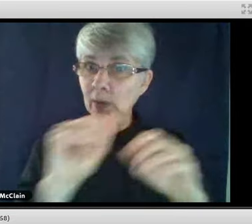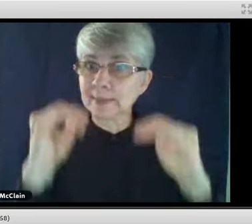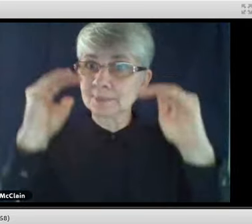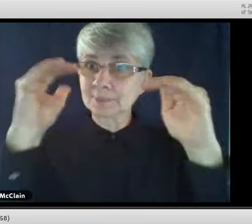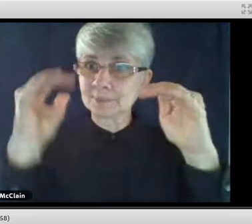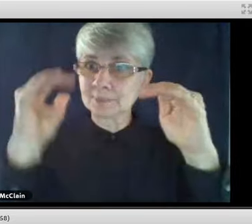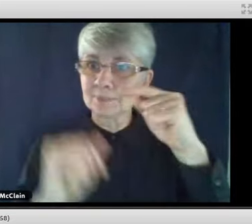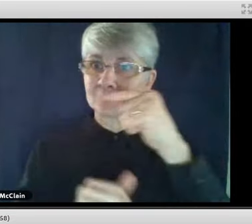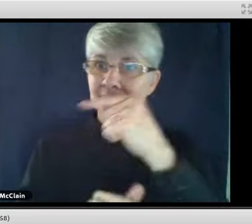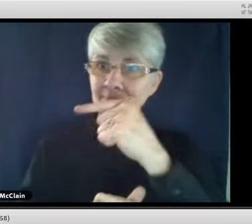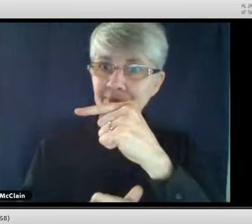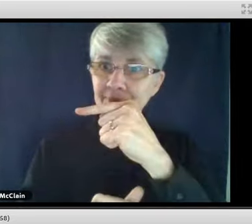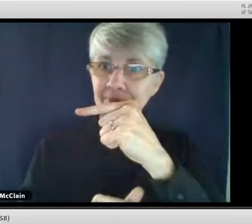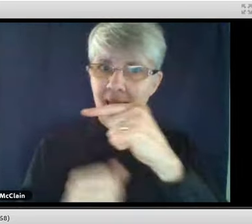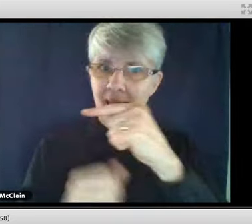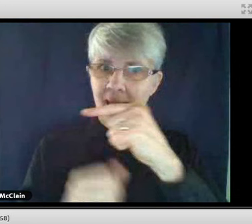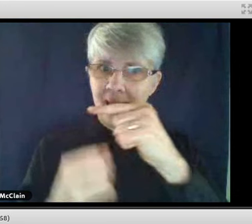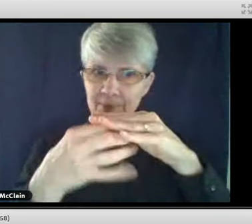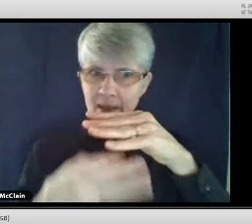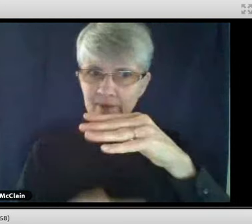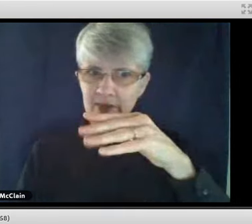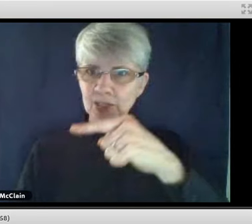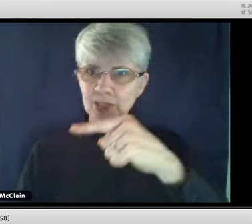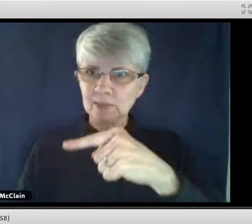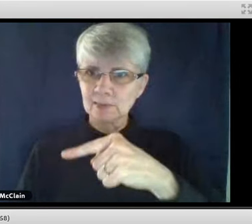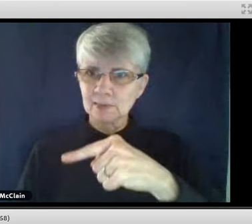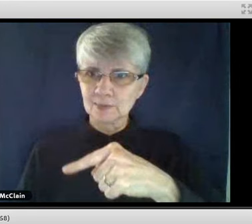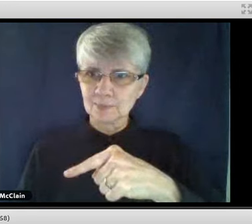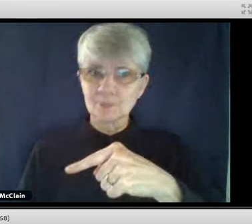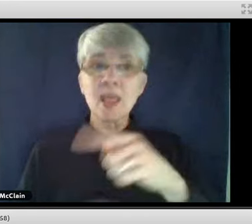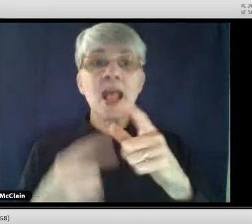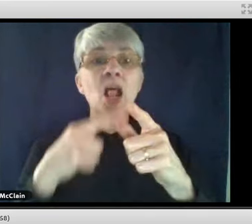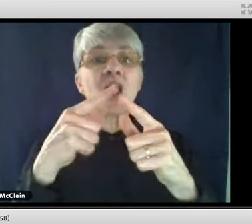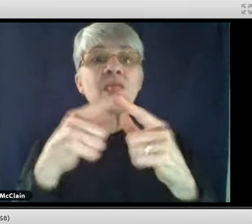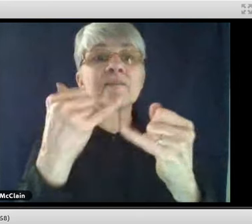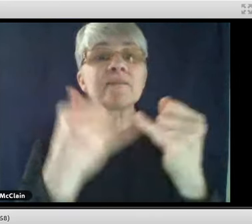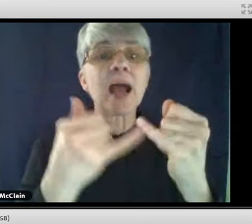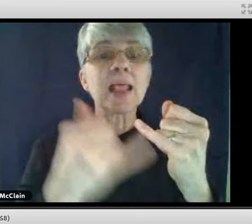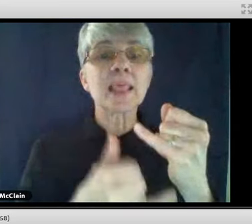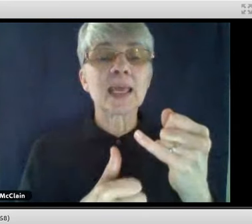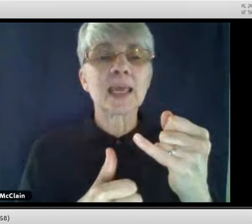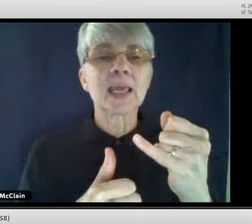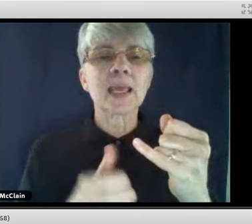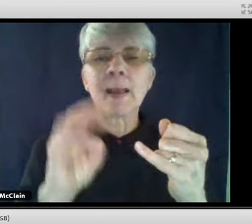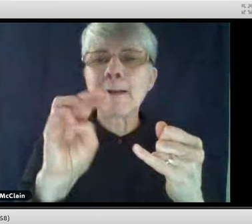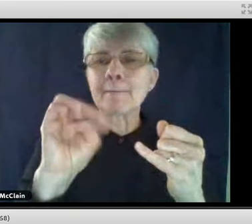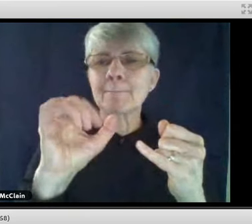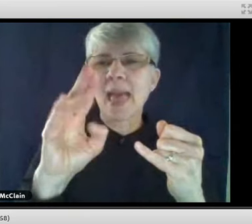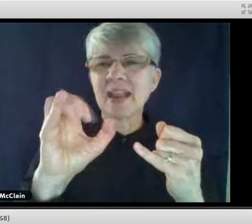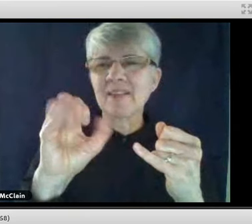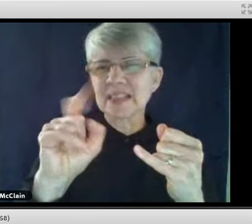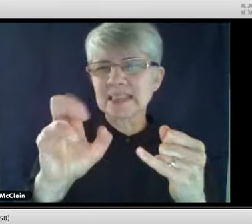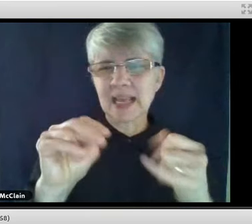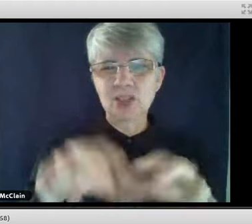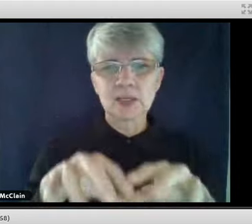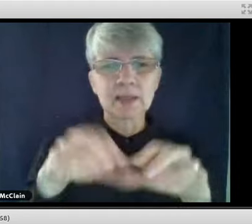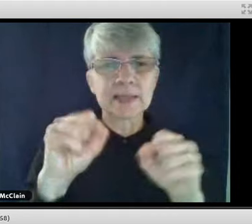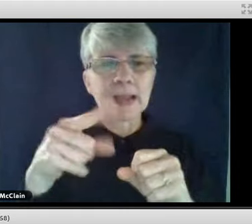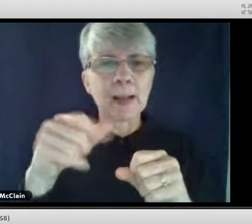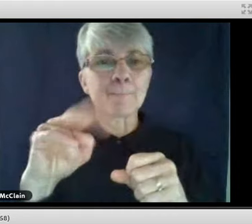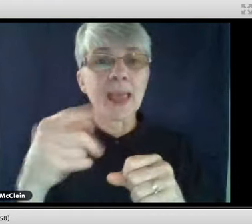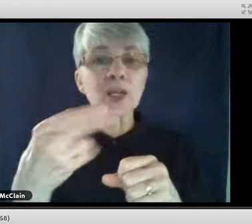then one expression has multiple manifestations. And then finally, that manifestation, let's just take the Penguin